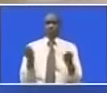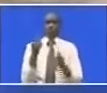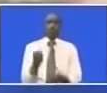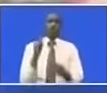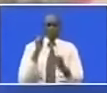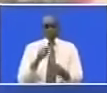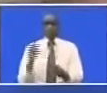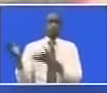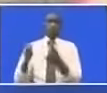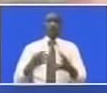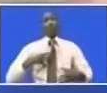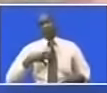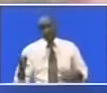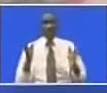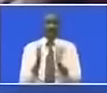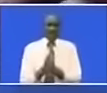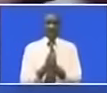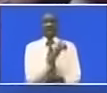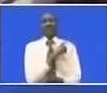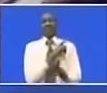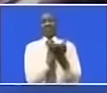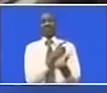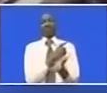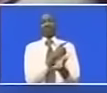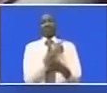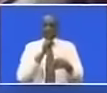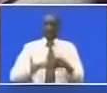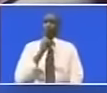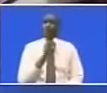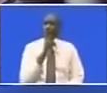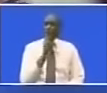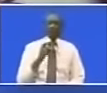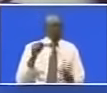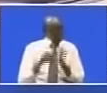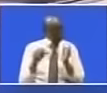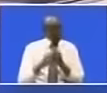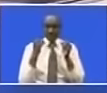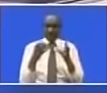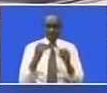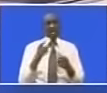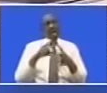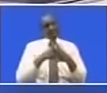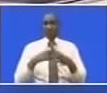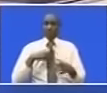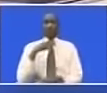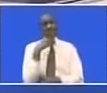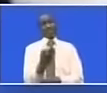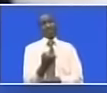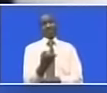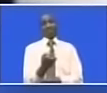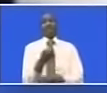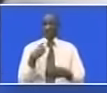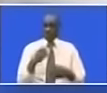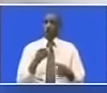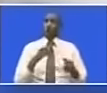to bring luck and wealth, as the United Nations warned of a marked increase in the attacks. Tanzania's Home Affairs